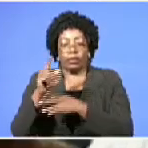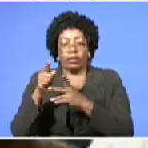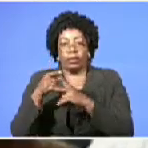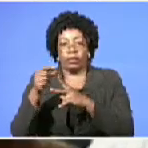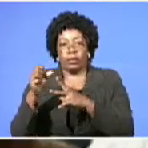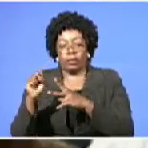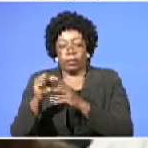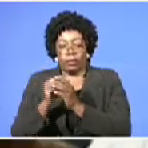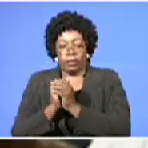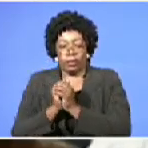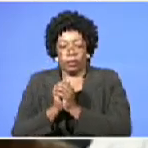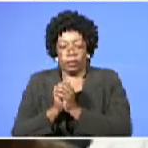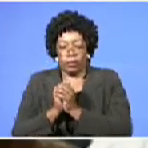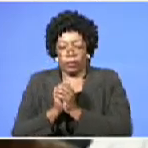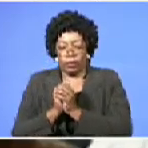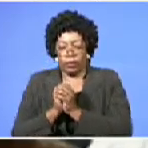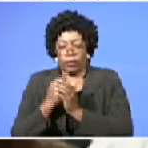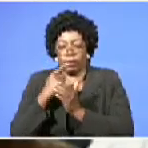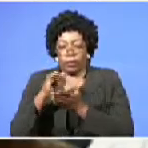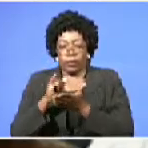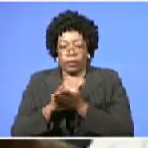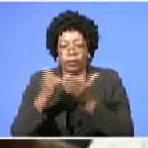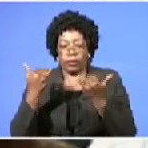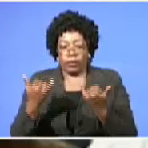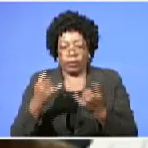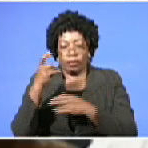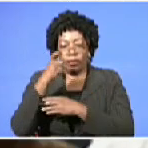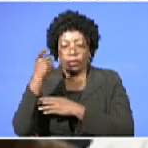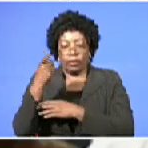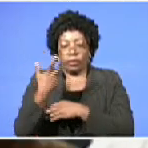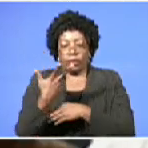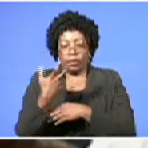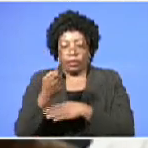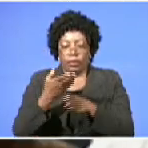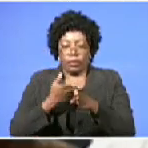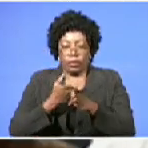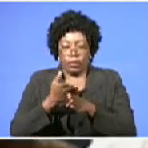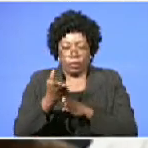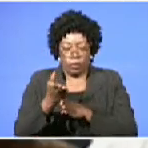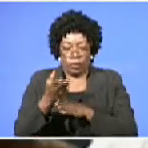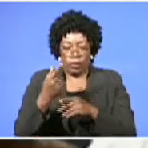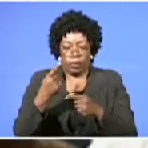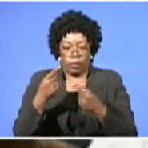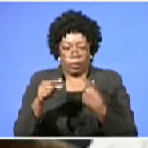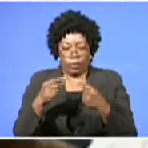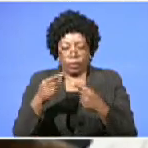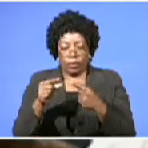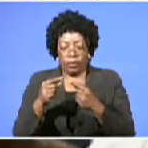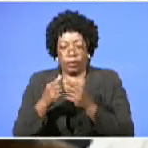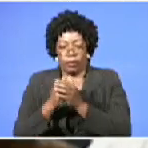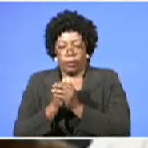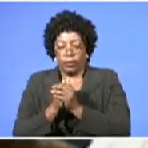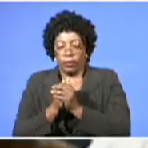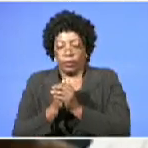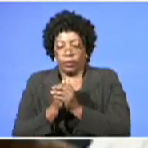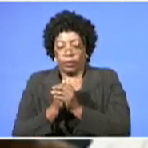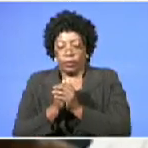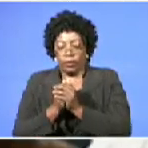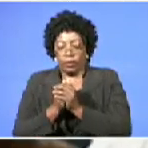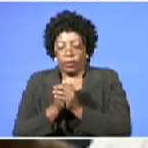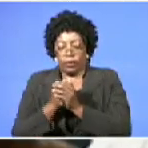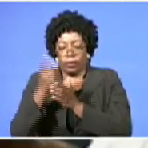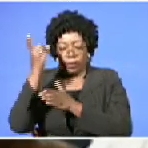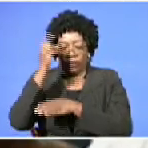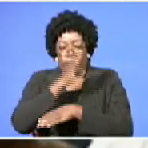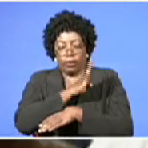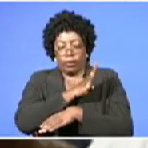for the conference tournament. We can tell you they've now won 13 straight after taking care of Lamar 95-76. Nathan Bain with